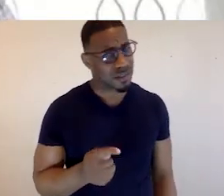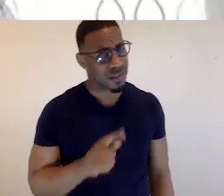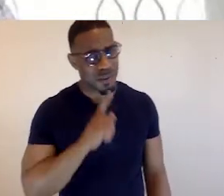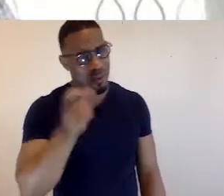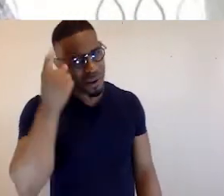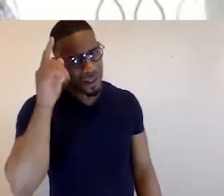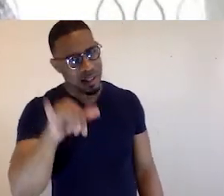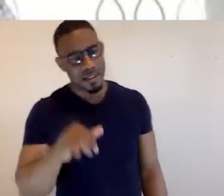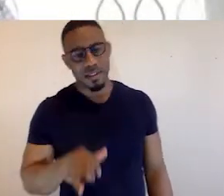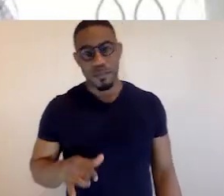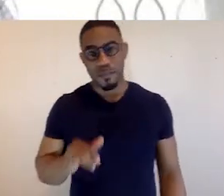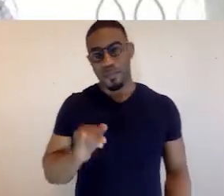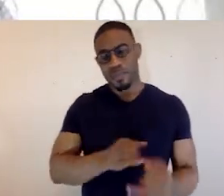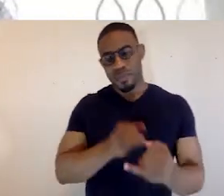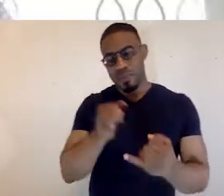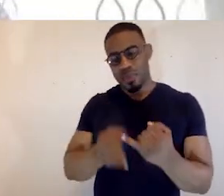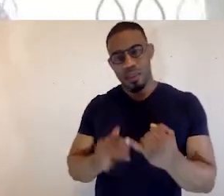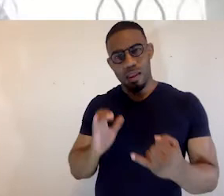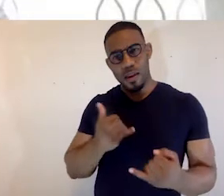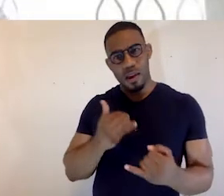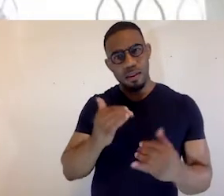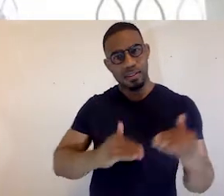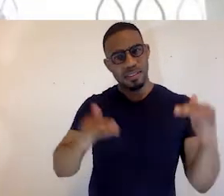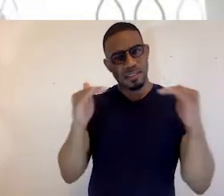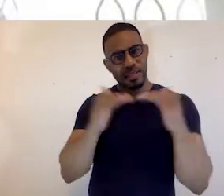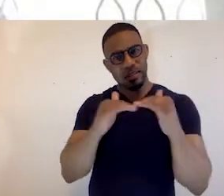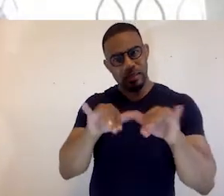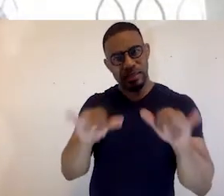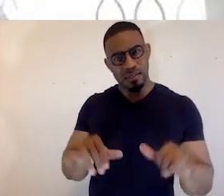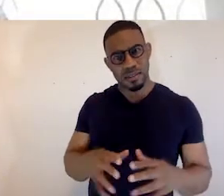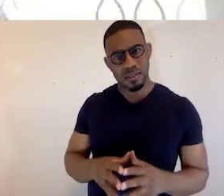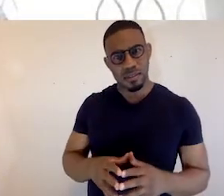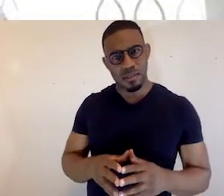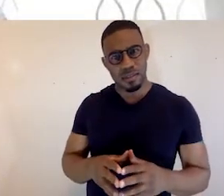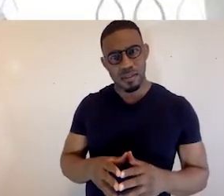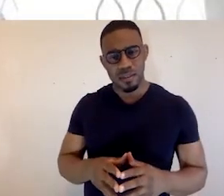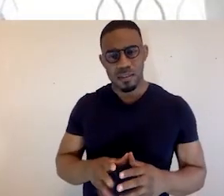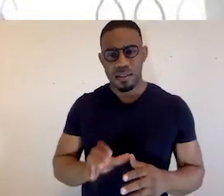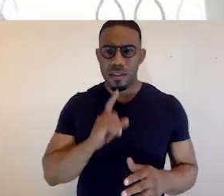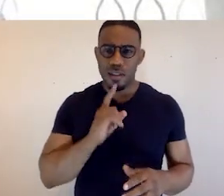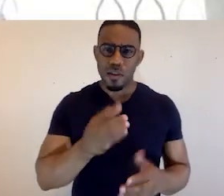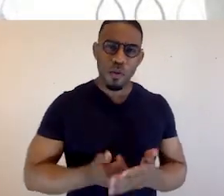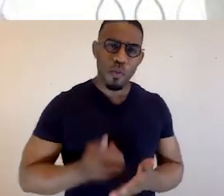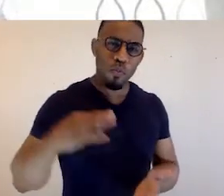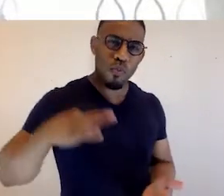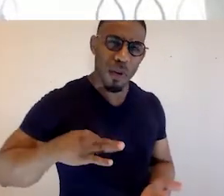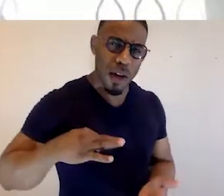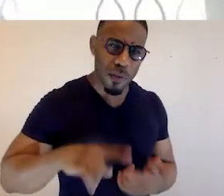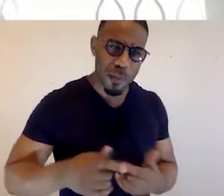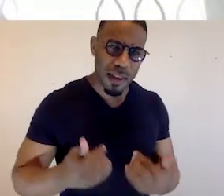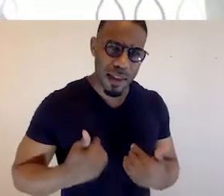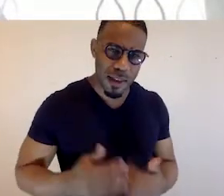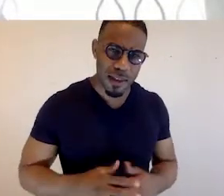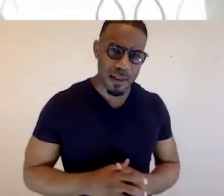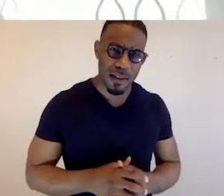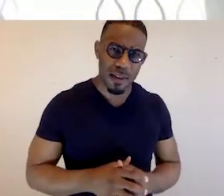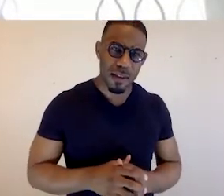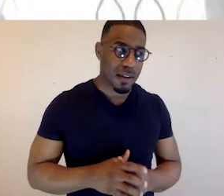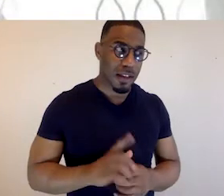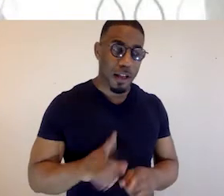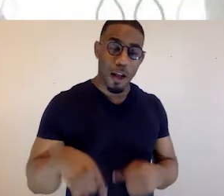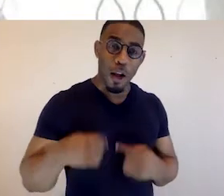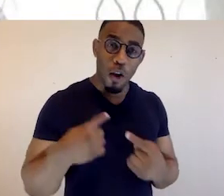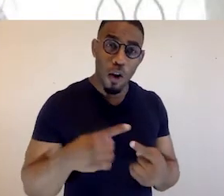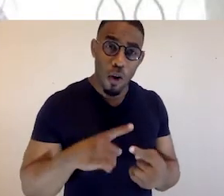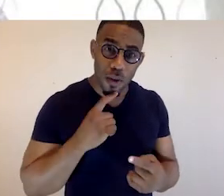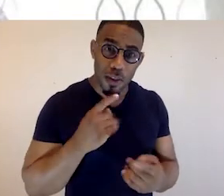Realize this: at the end of our justice system, there is a profit to be had. And as long as